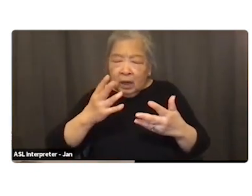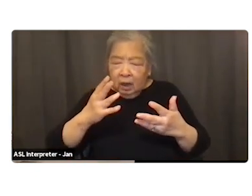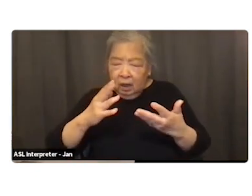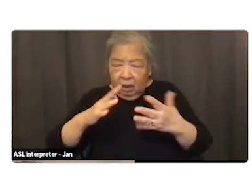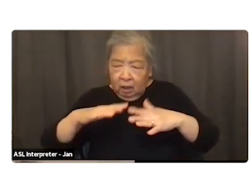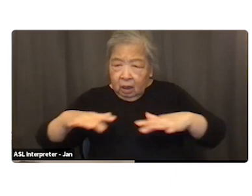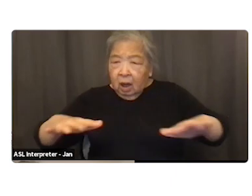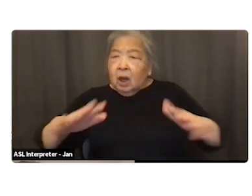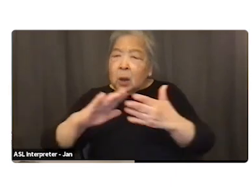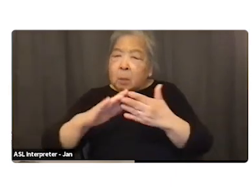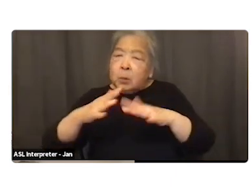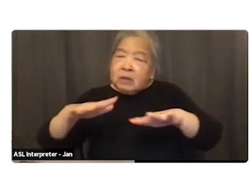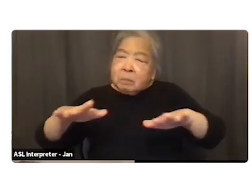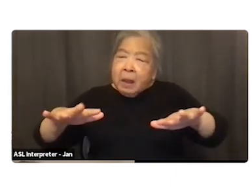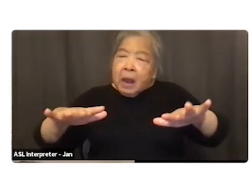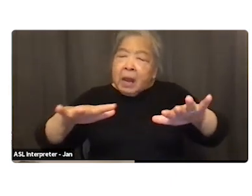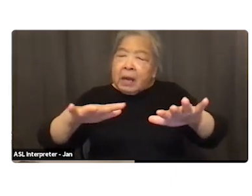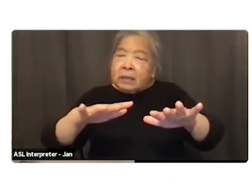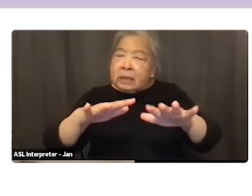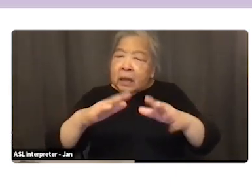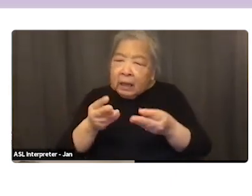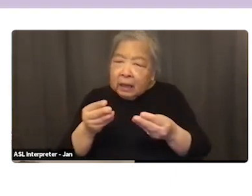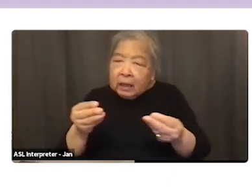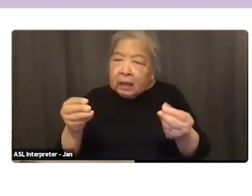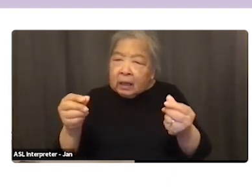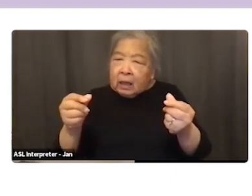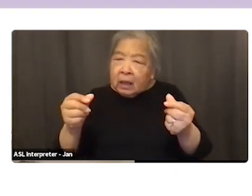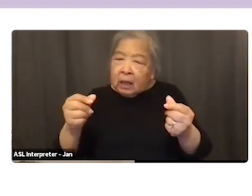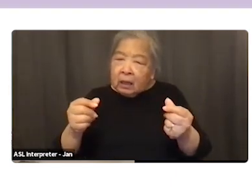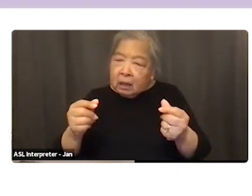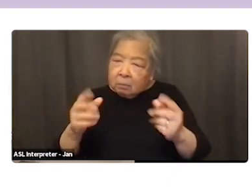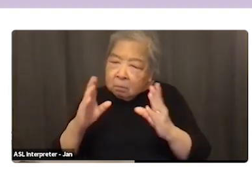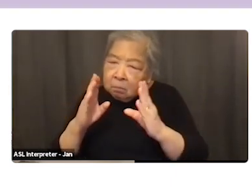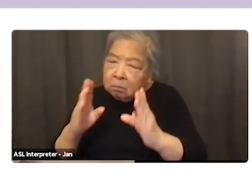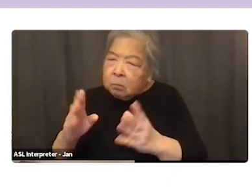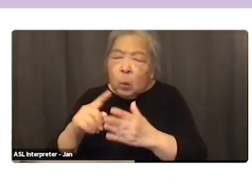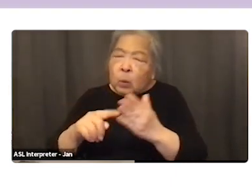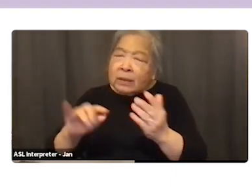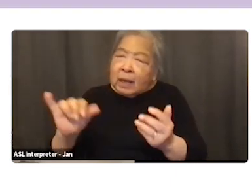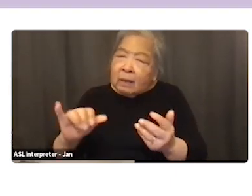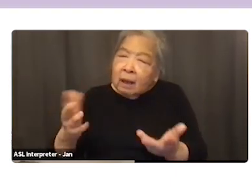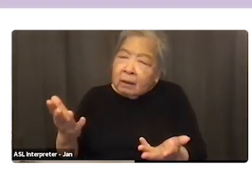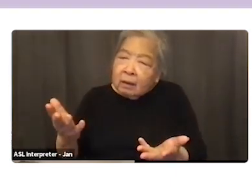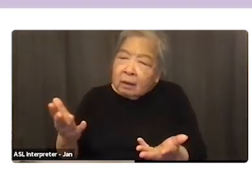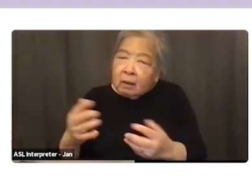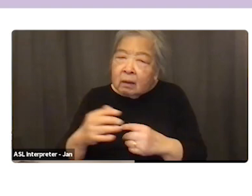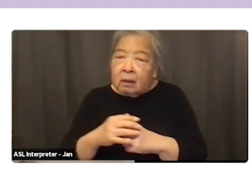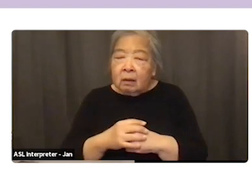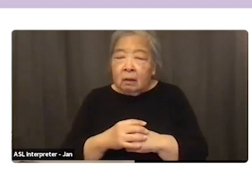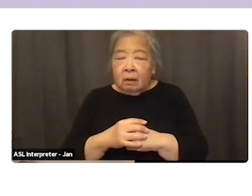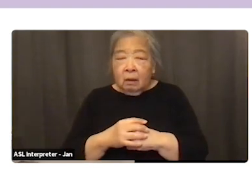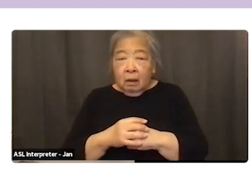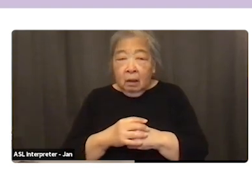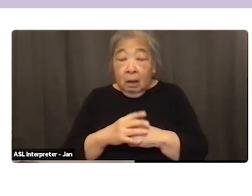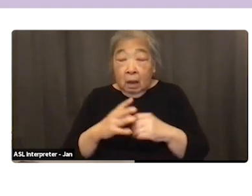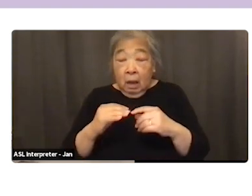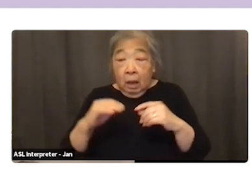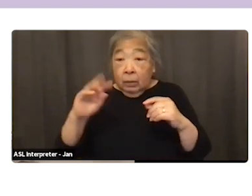to lean into and feel into what that is like. And turning the